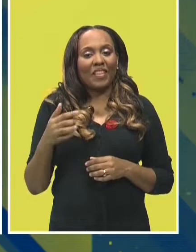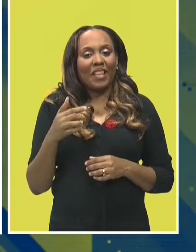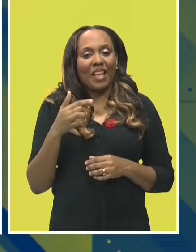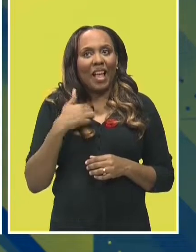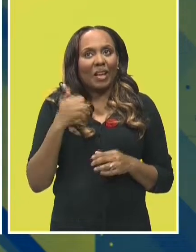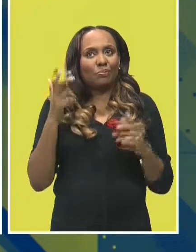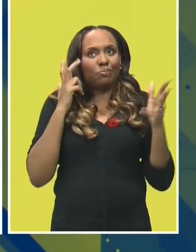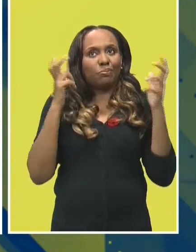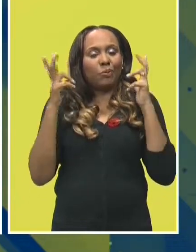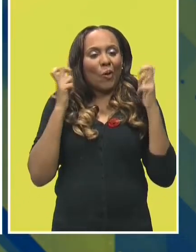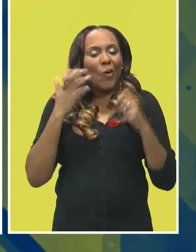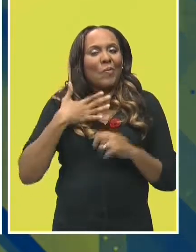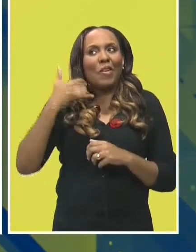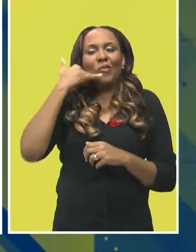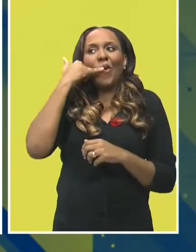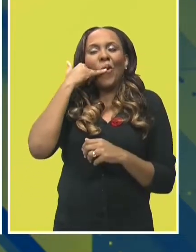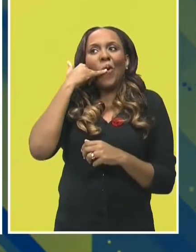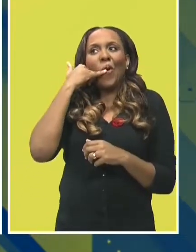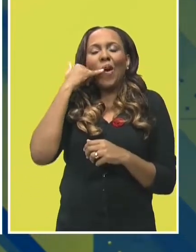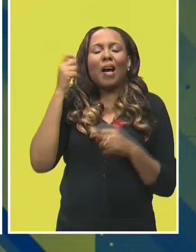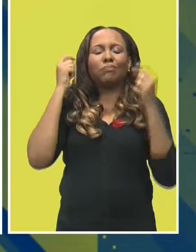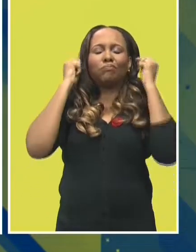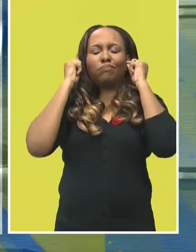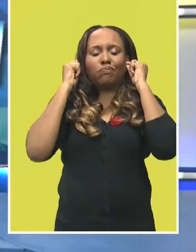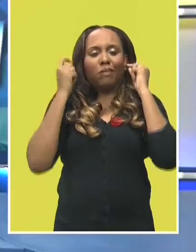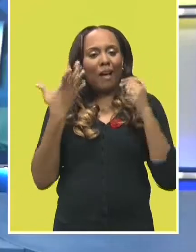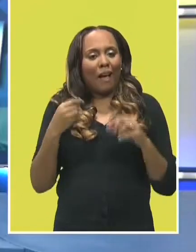phone and listen to it in class.